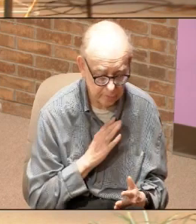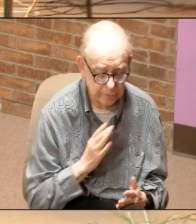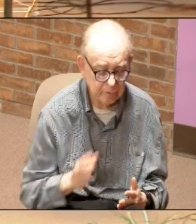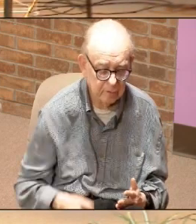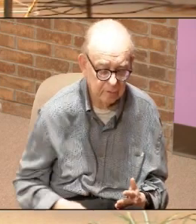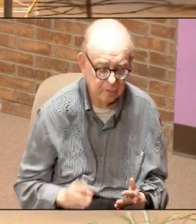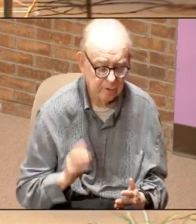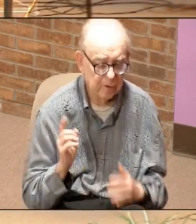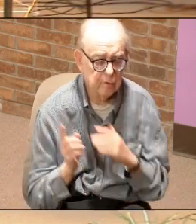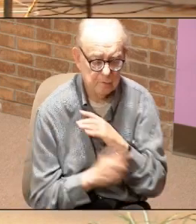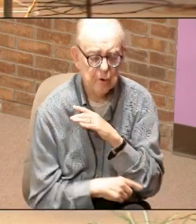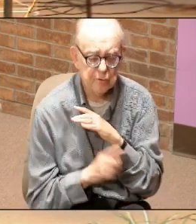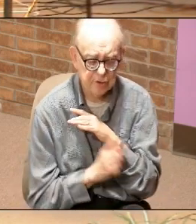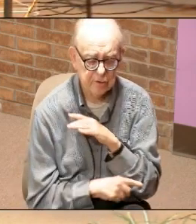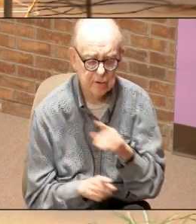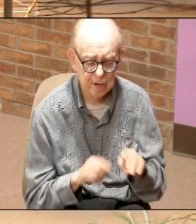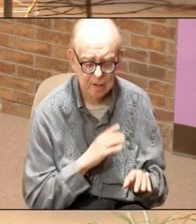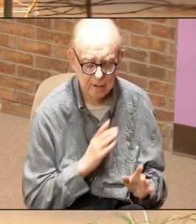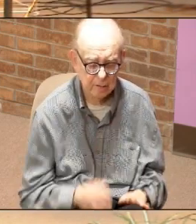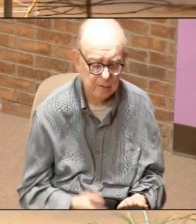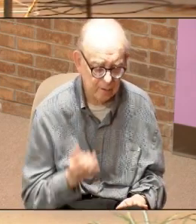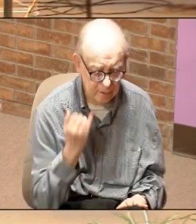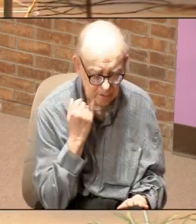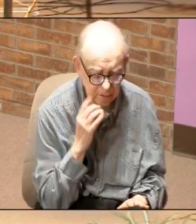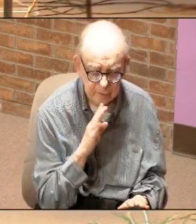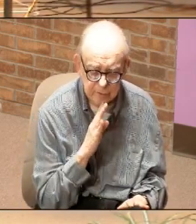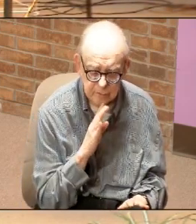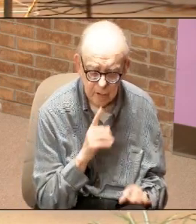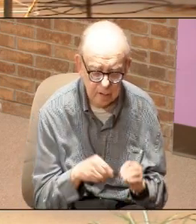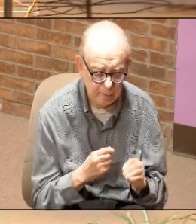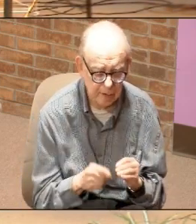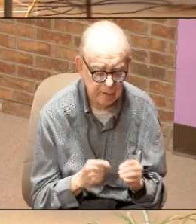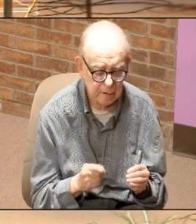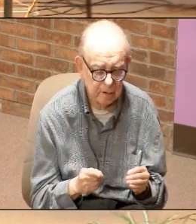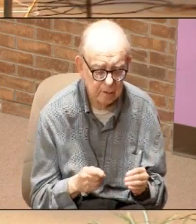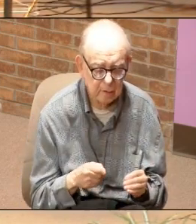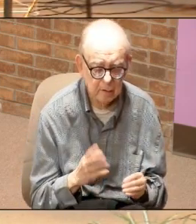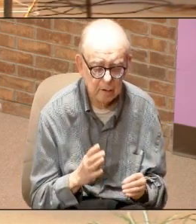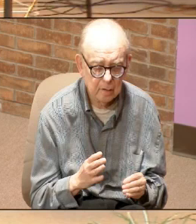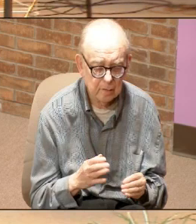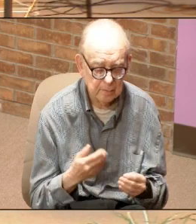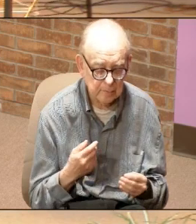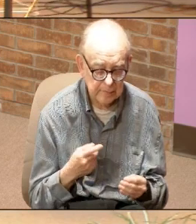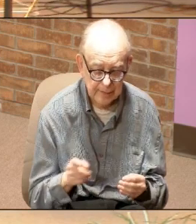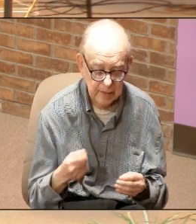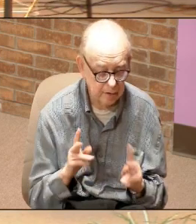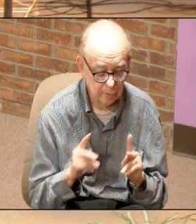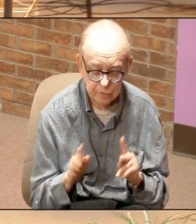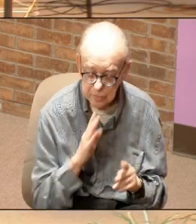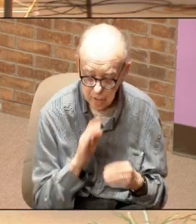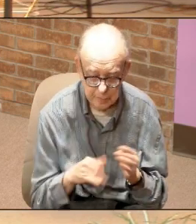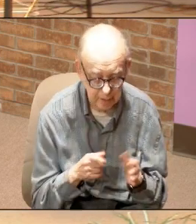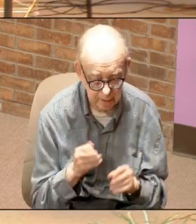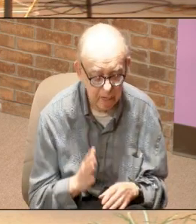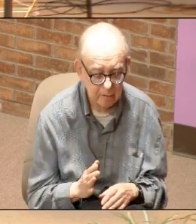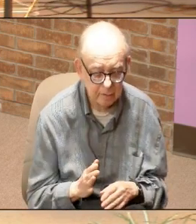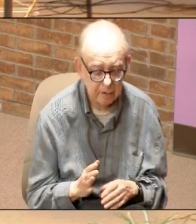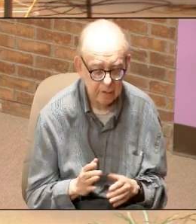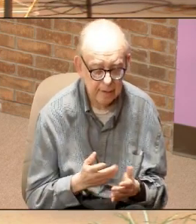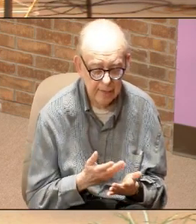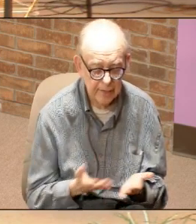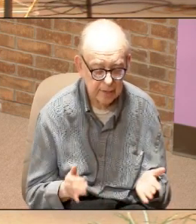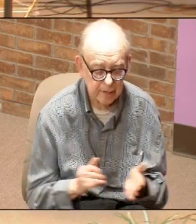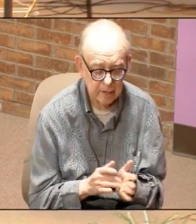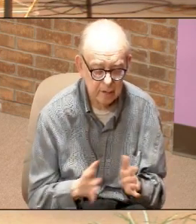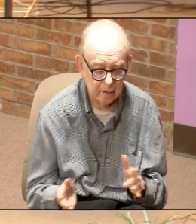Christian, you were persecuted. If you talked about God, they didn't want you talking about God. The things that Jesus